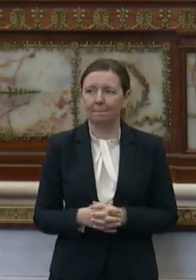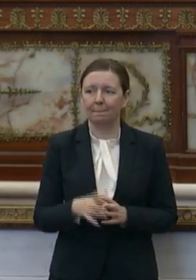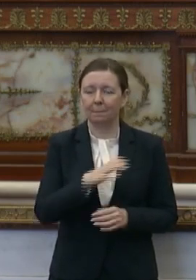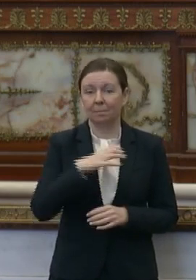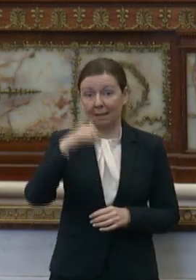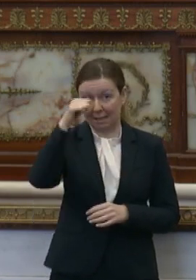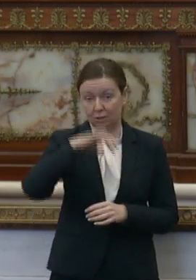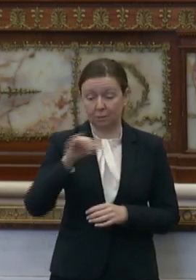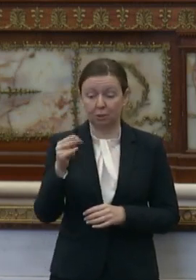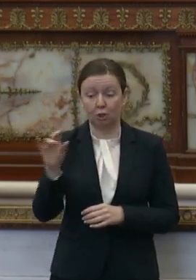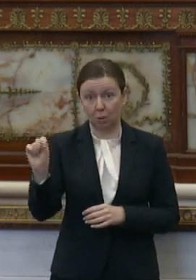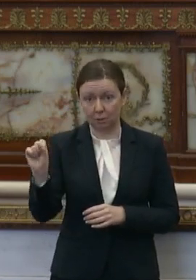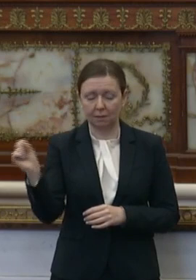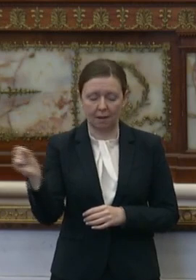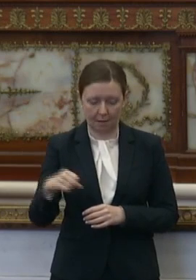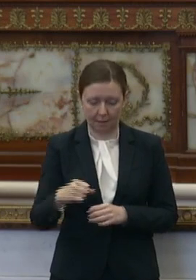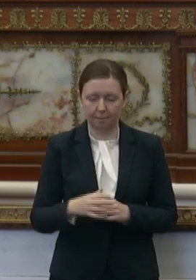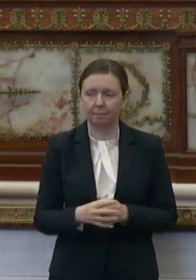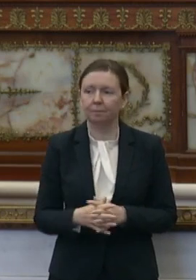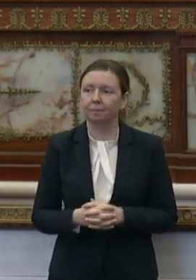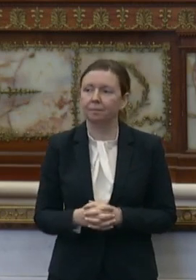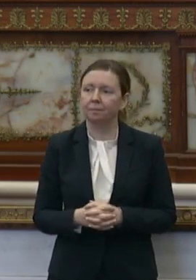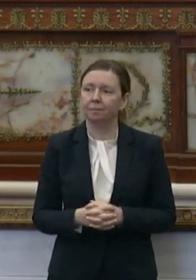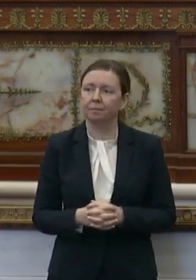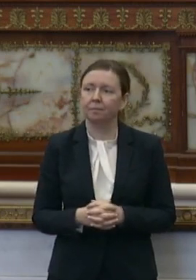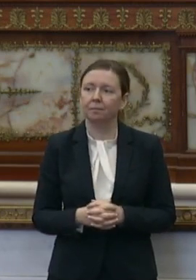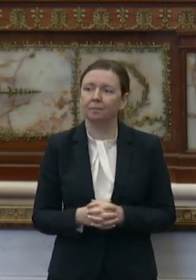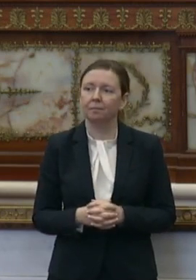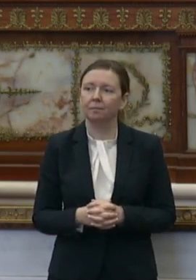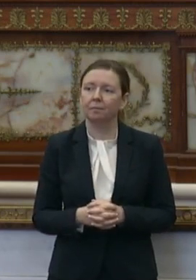Aye. Councilman Jones? Aye.